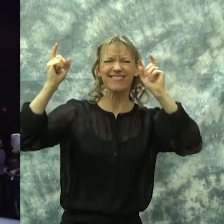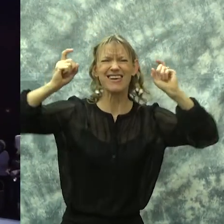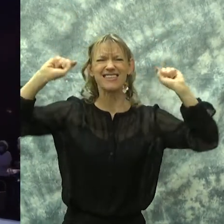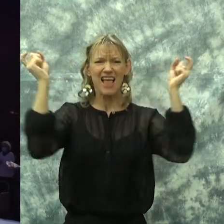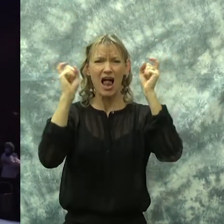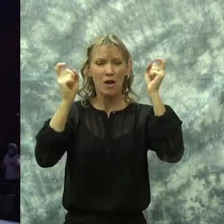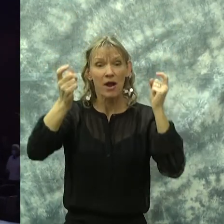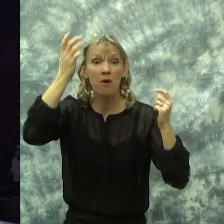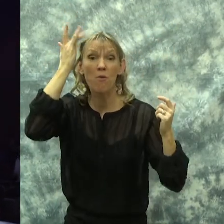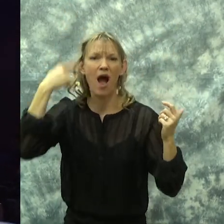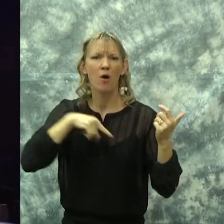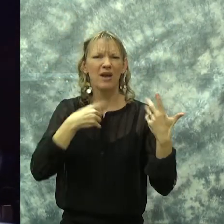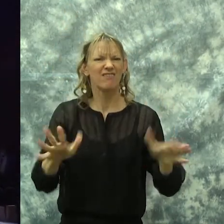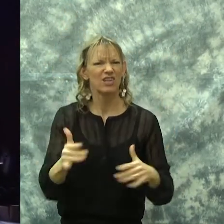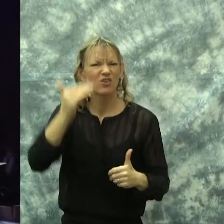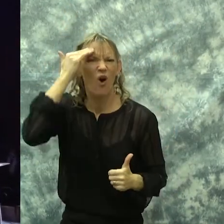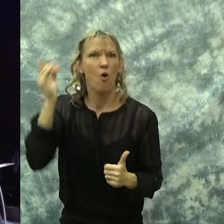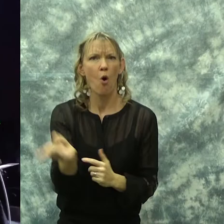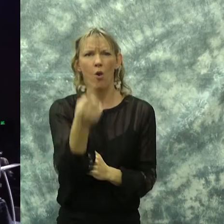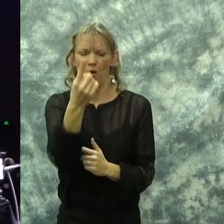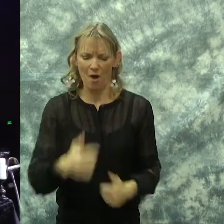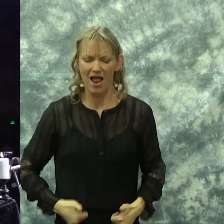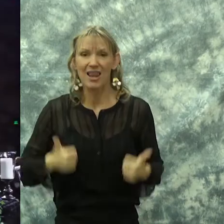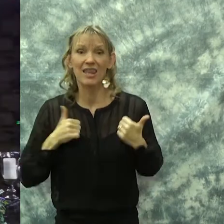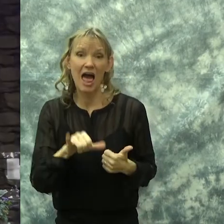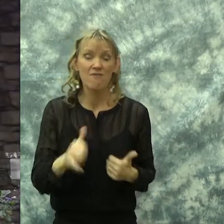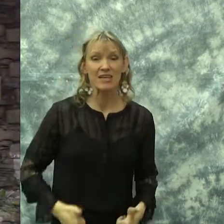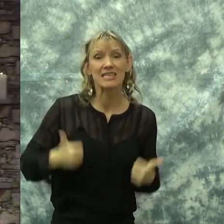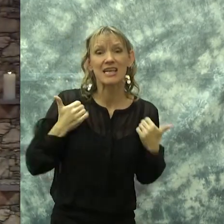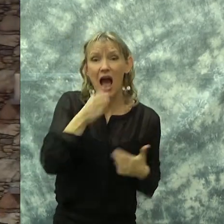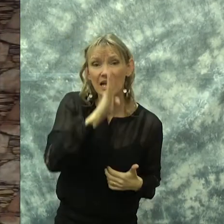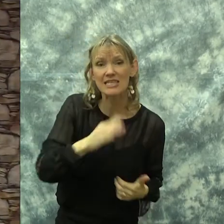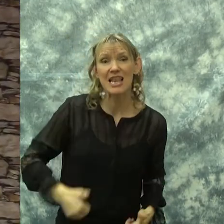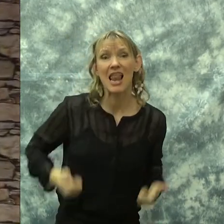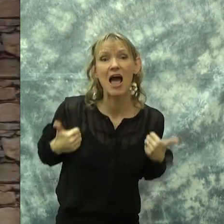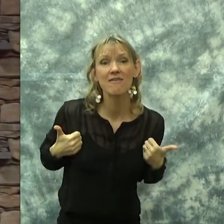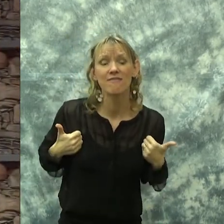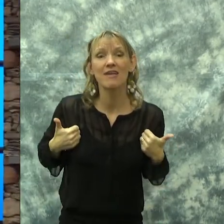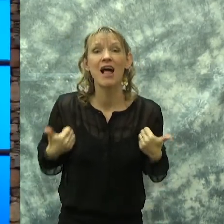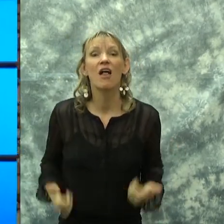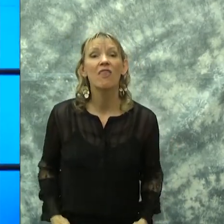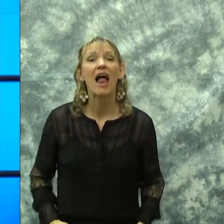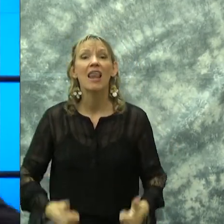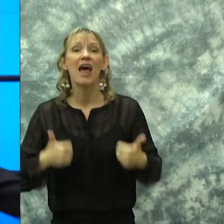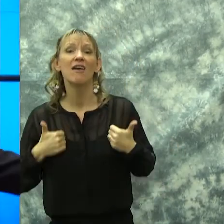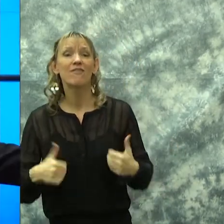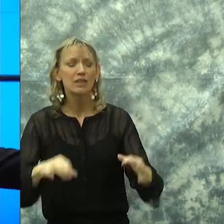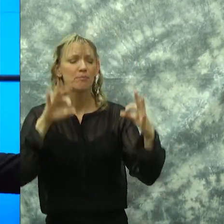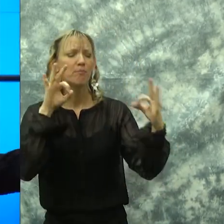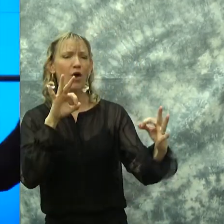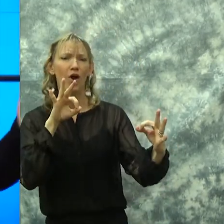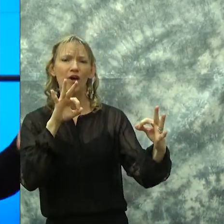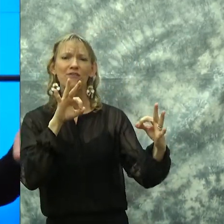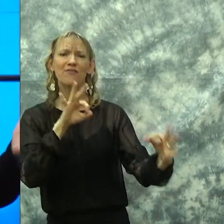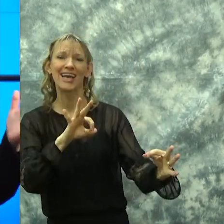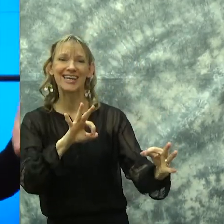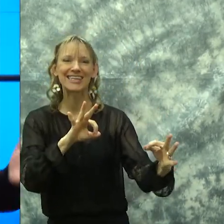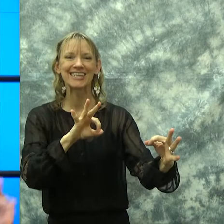we know there's only one life. That life is God's life. That life